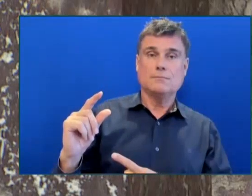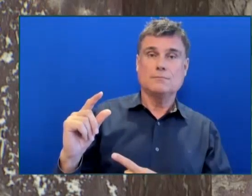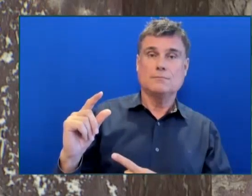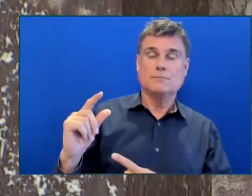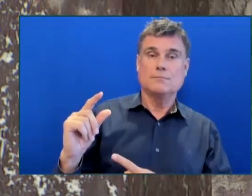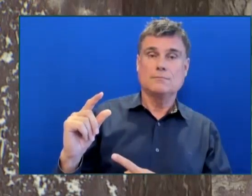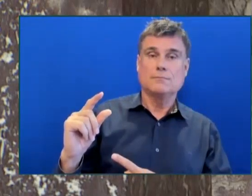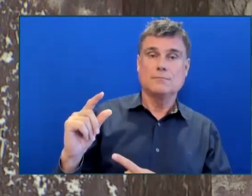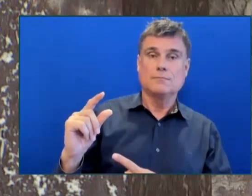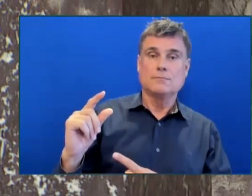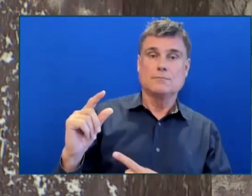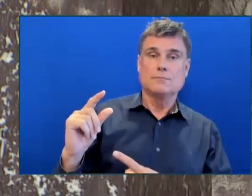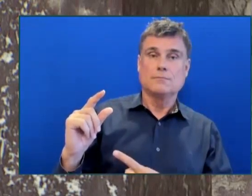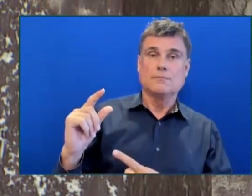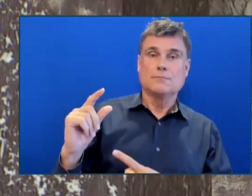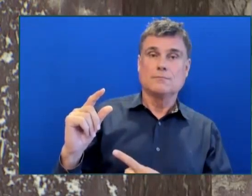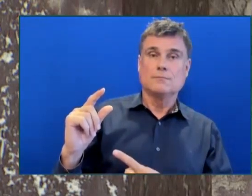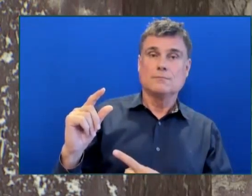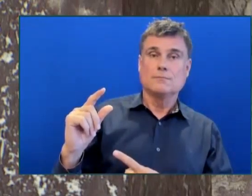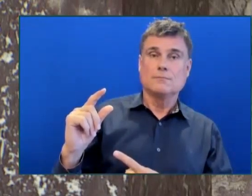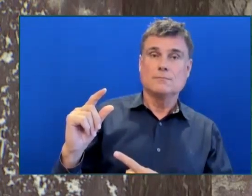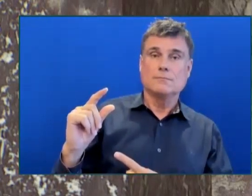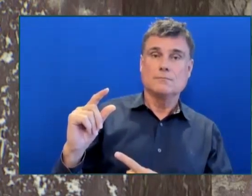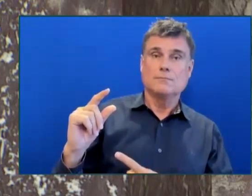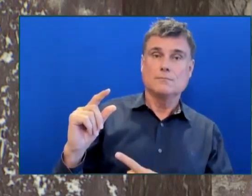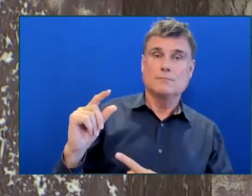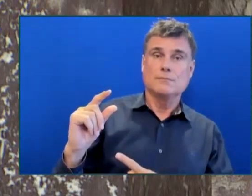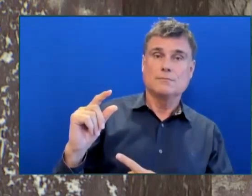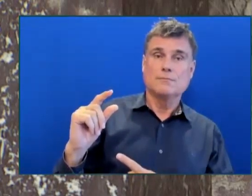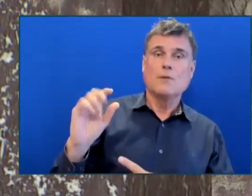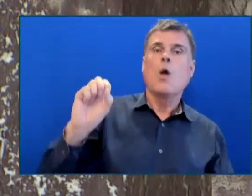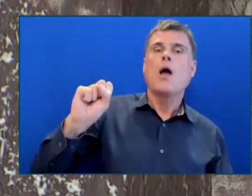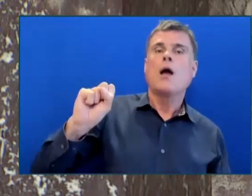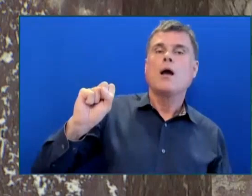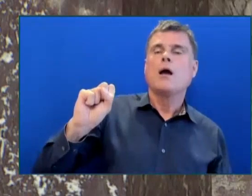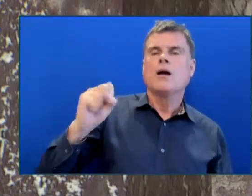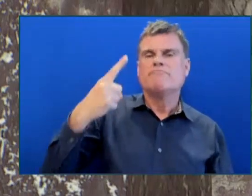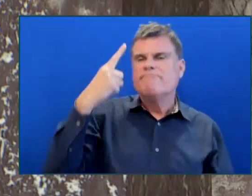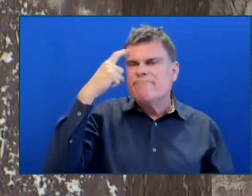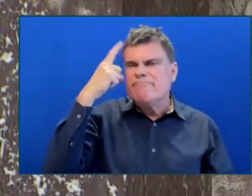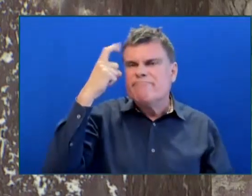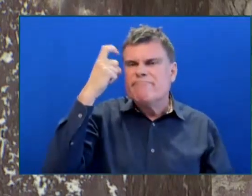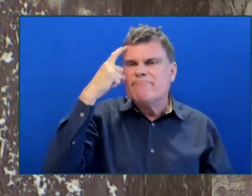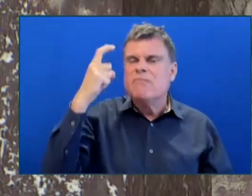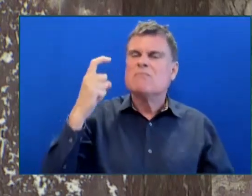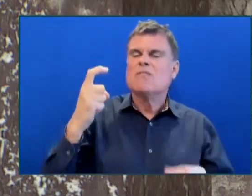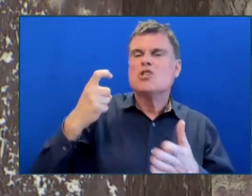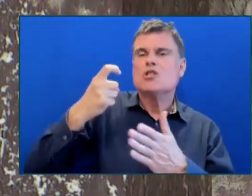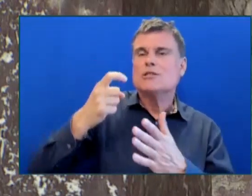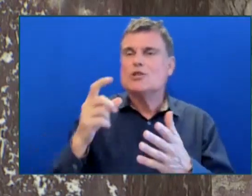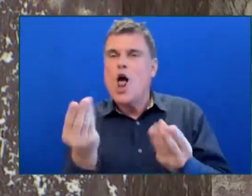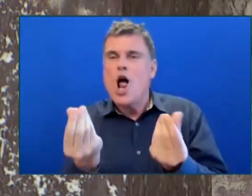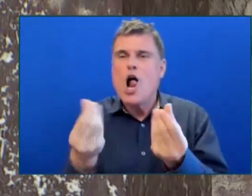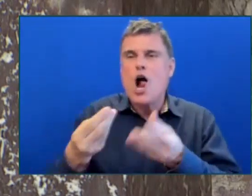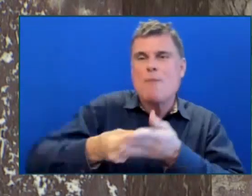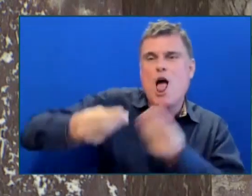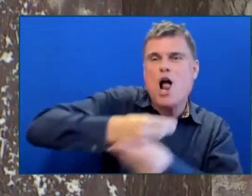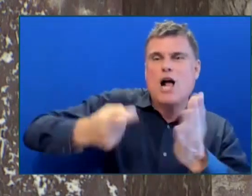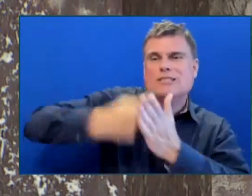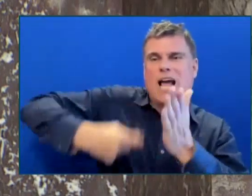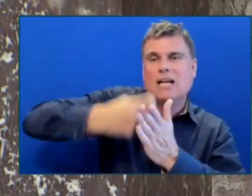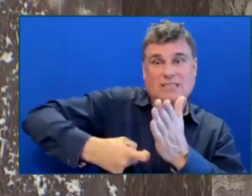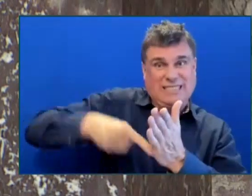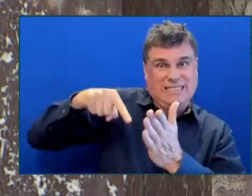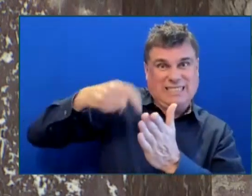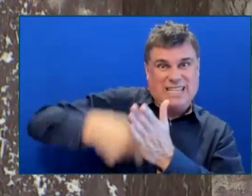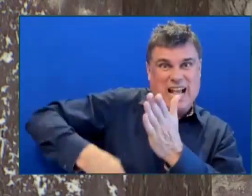owns multiple homes to have to pay an additional tax, Honourable Speaker. We're making different choices over here, Honourable Speaker. We're going to continue to invest in